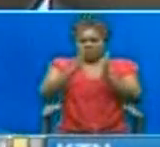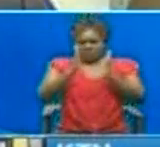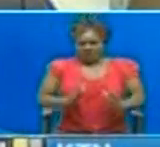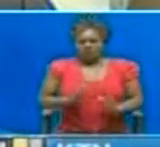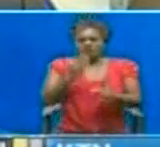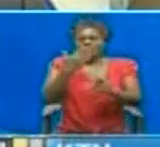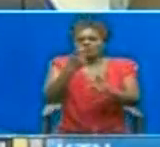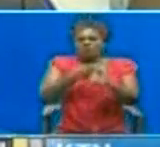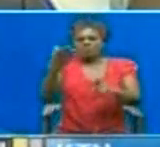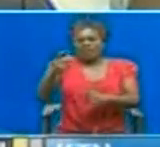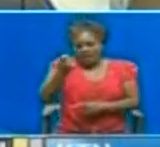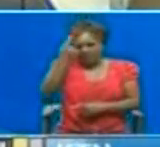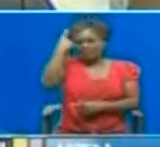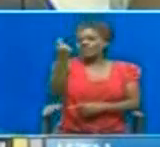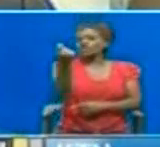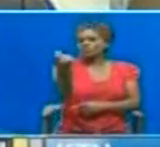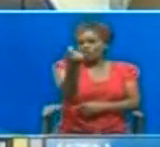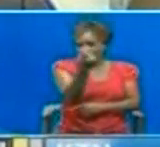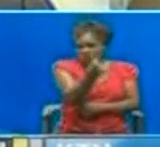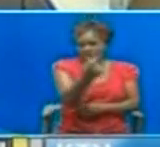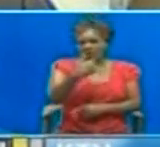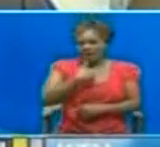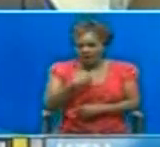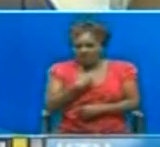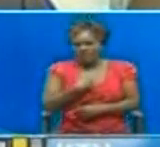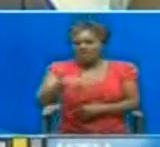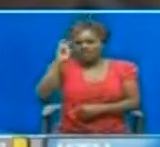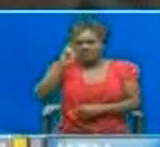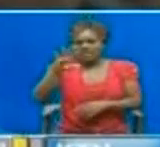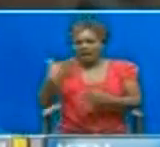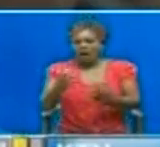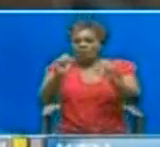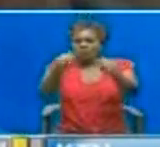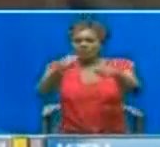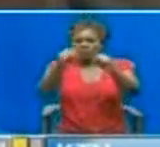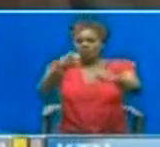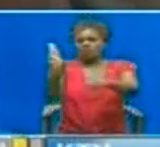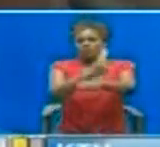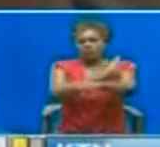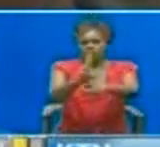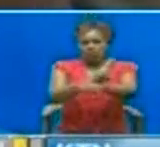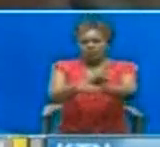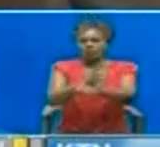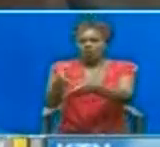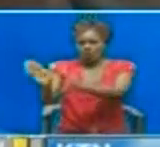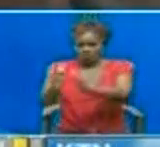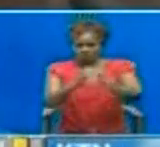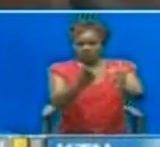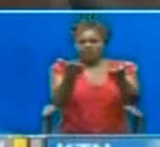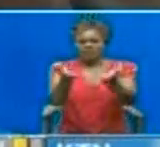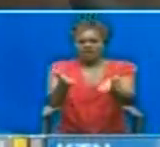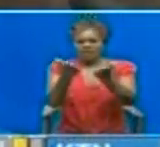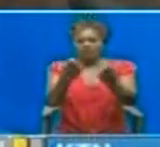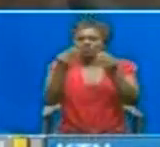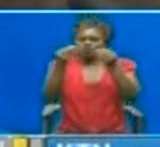of understanding, and to see how we can use every opportunity available to